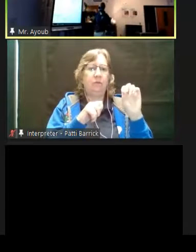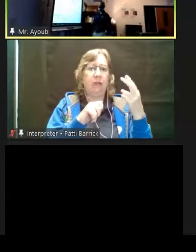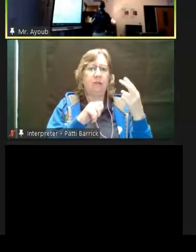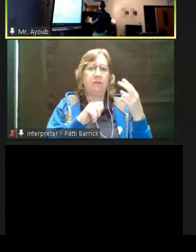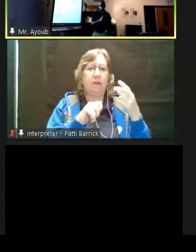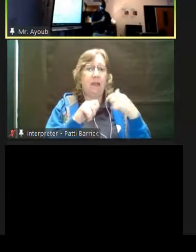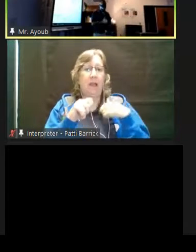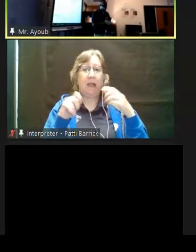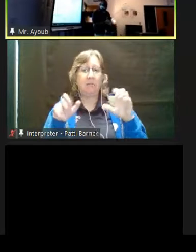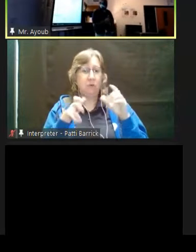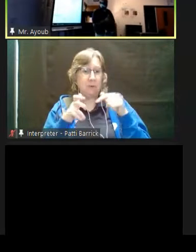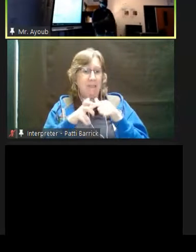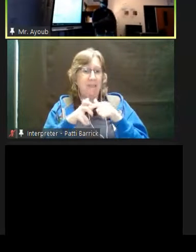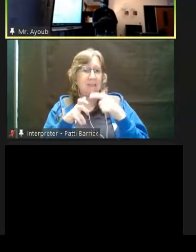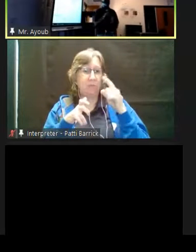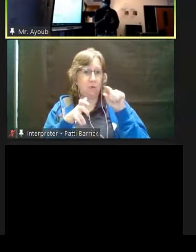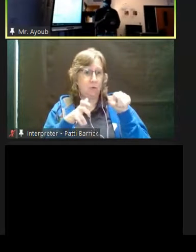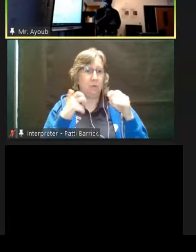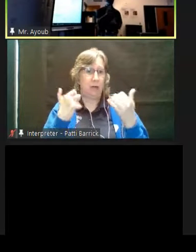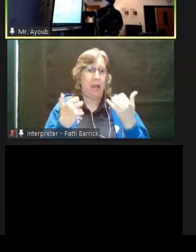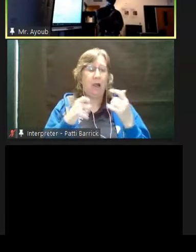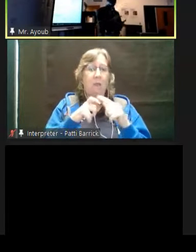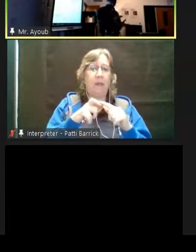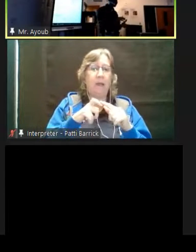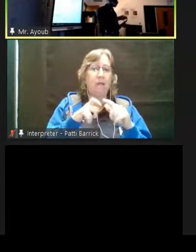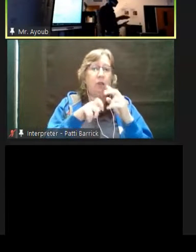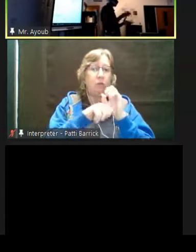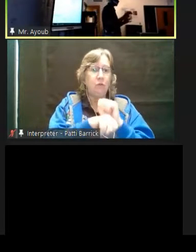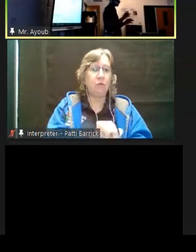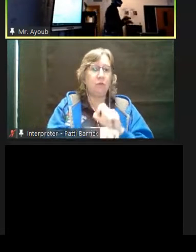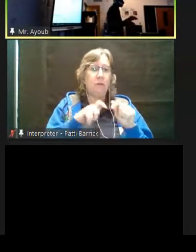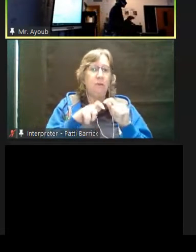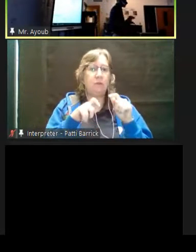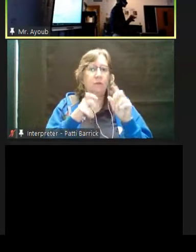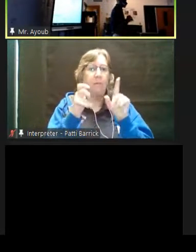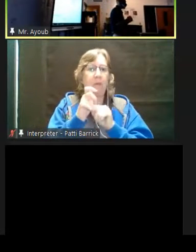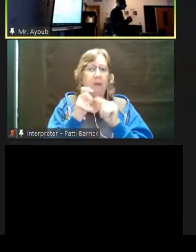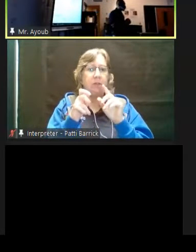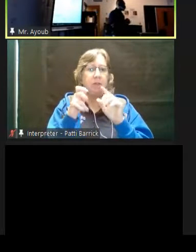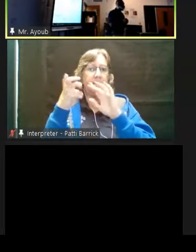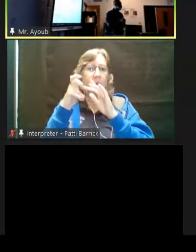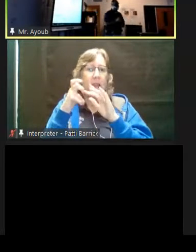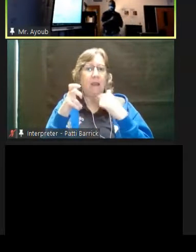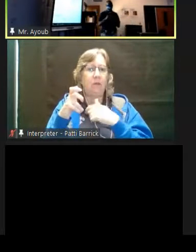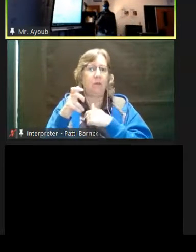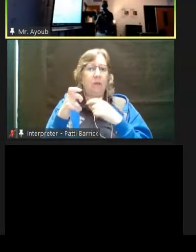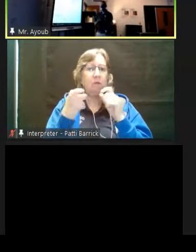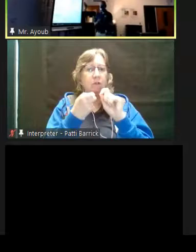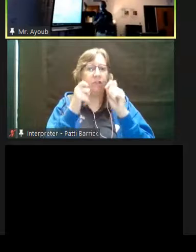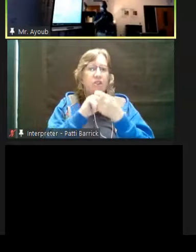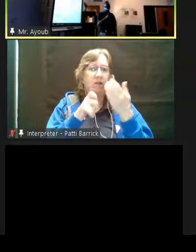right now, but usually what will happen is when we publish this online, we will actually change this file name.